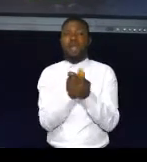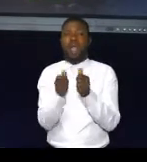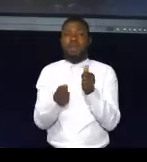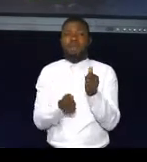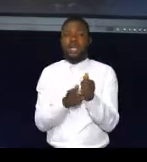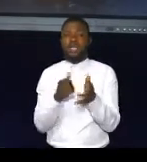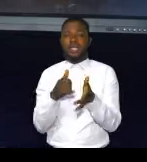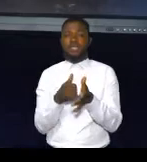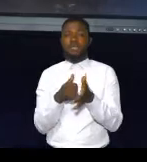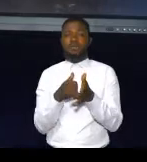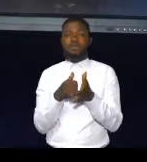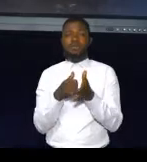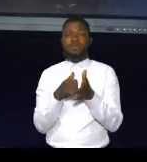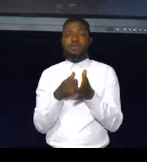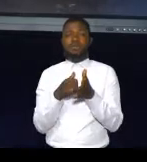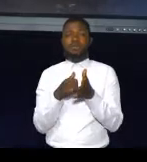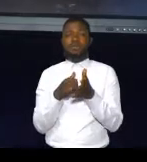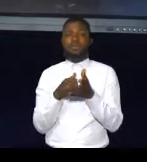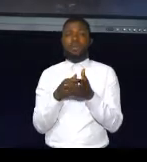to avoid it.